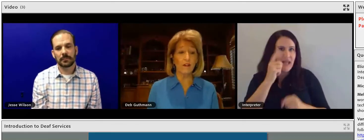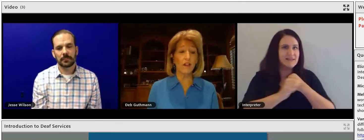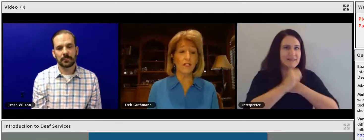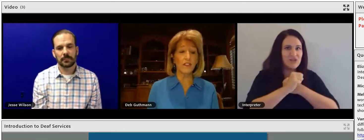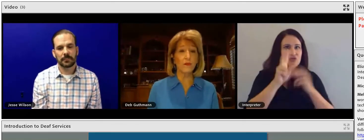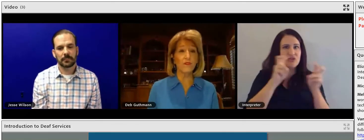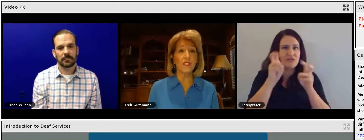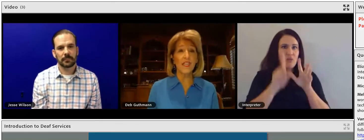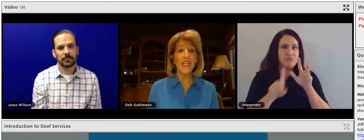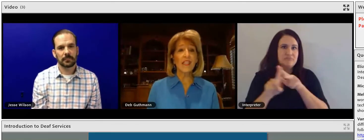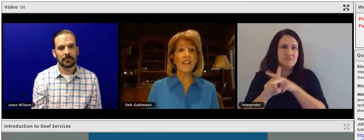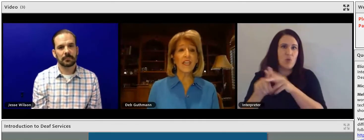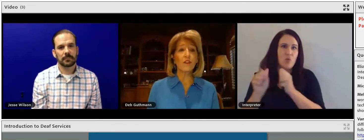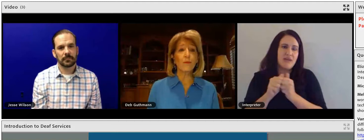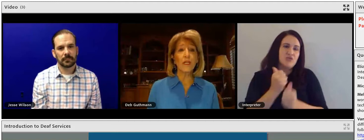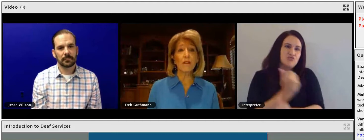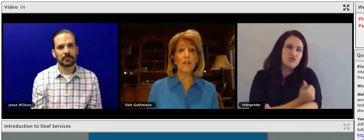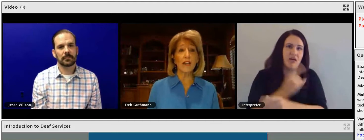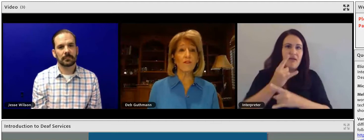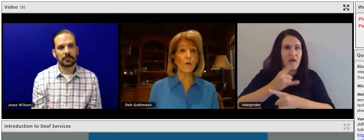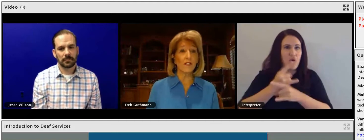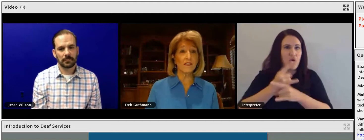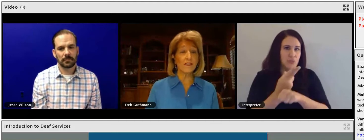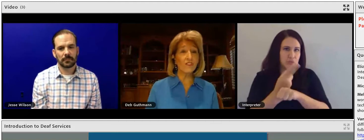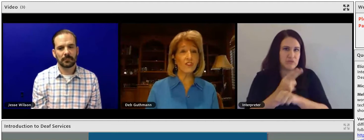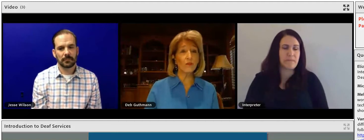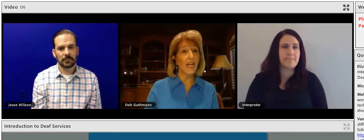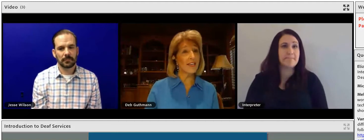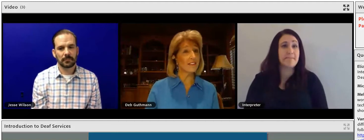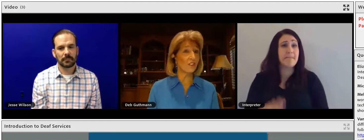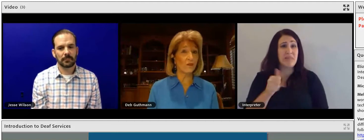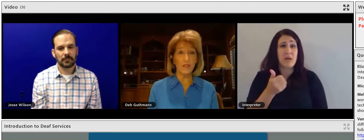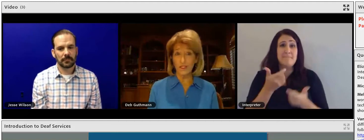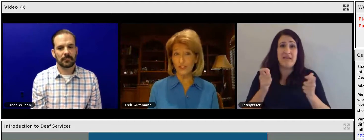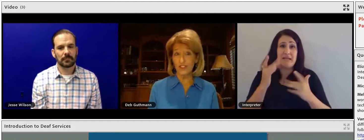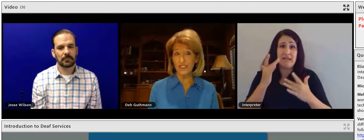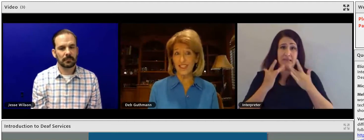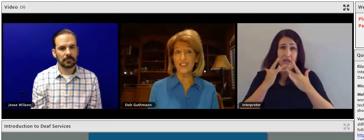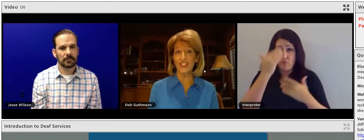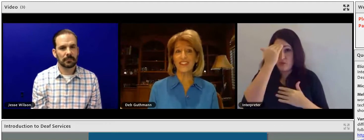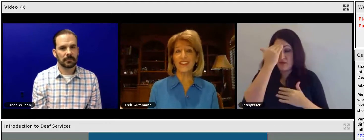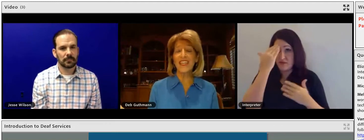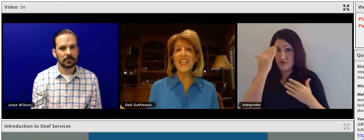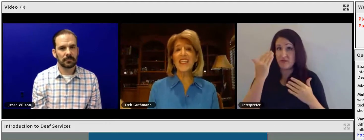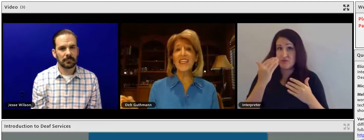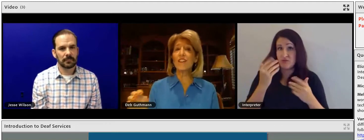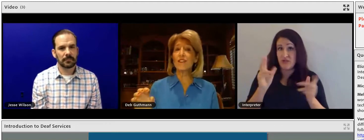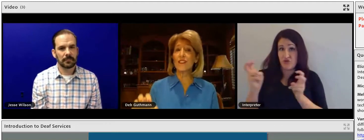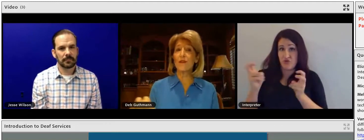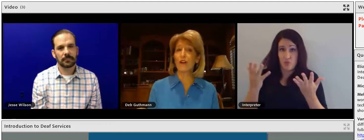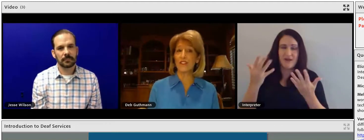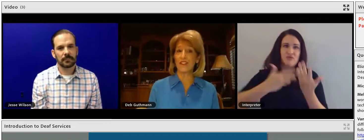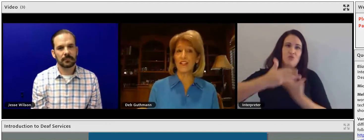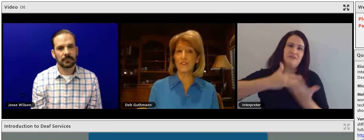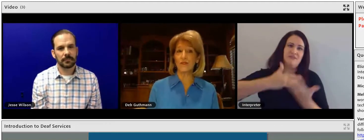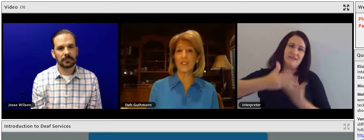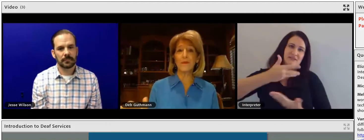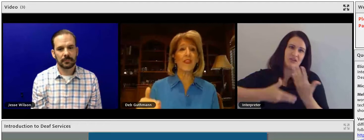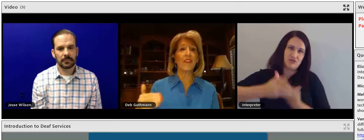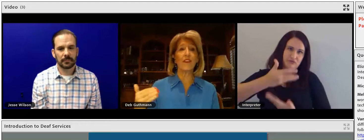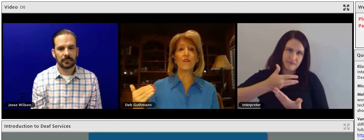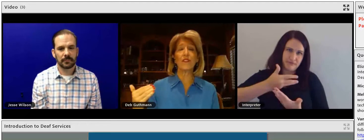come along with drug and alcohol use. The other big lack of awareness issue has to do with socialization. In